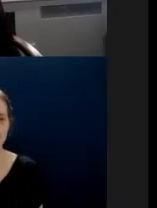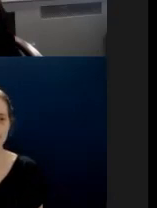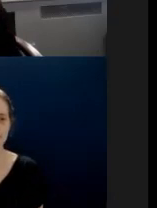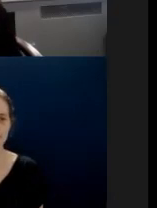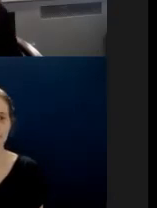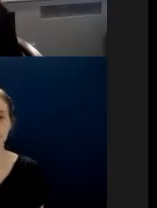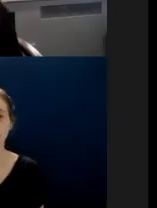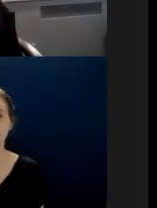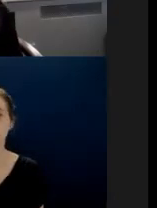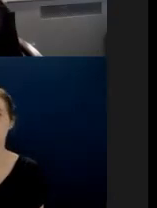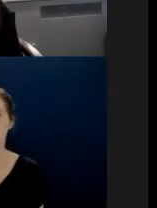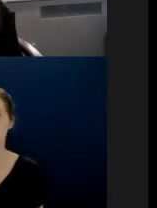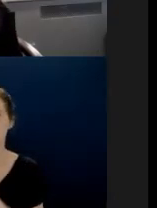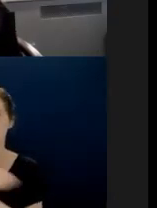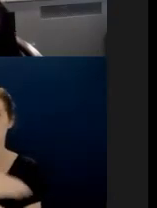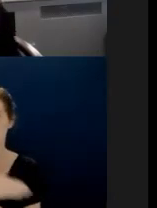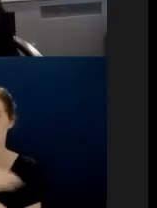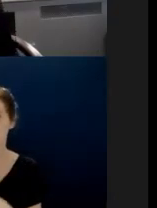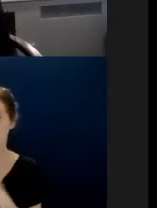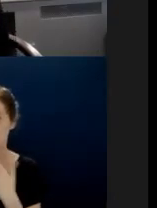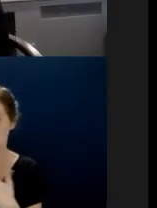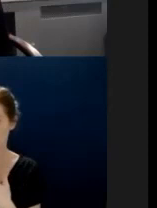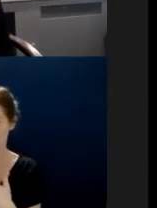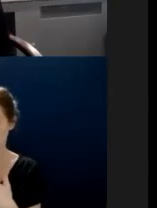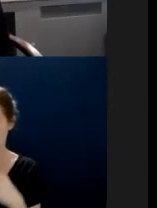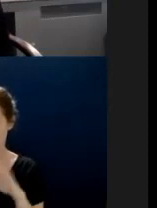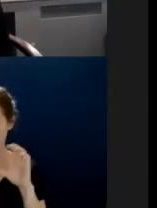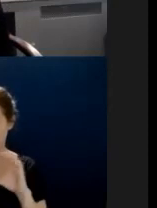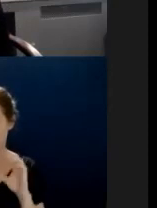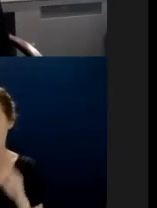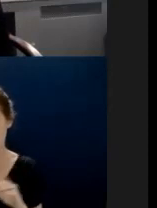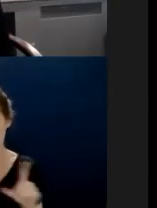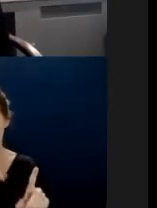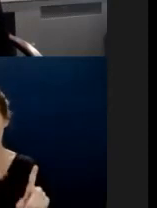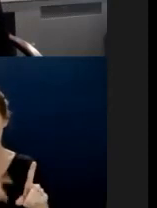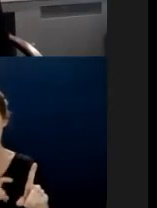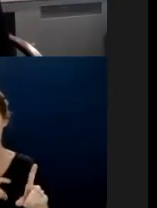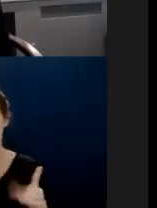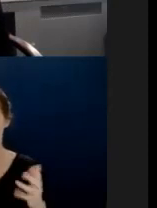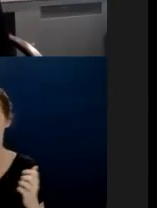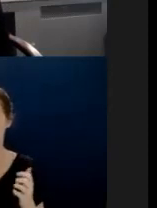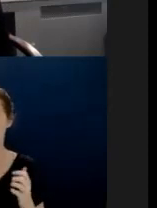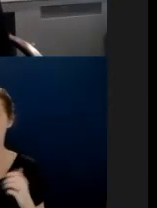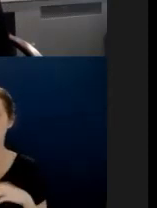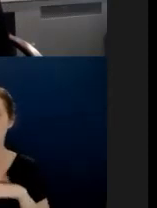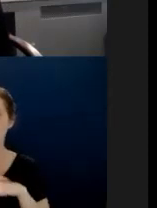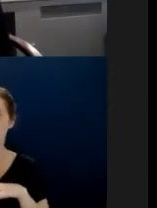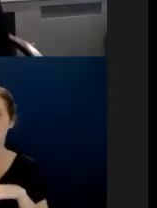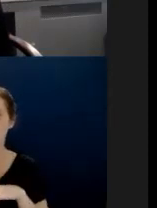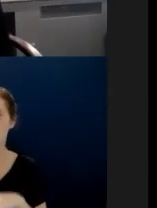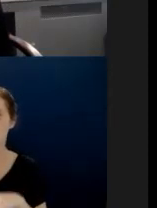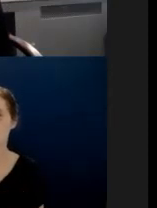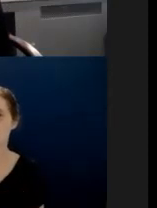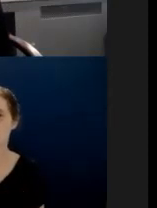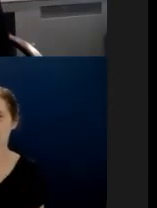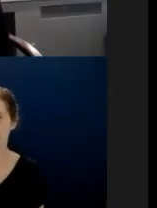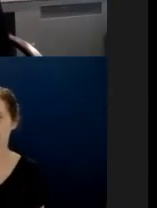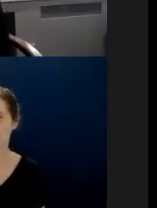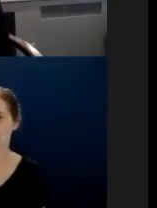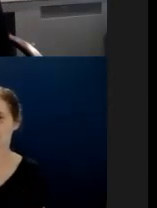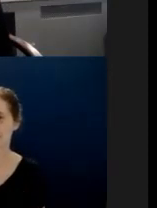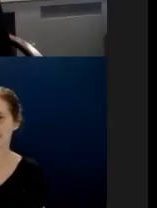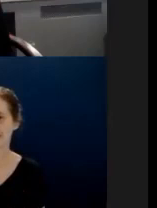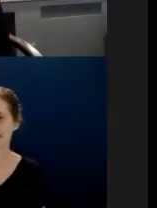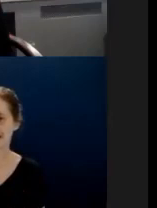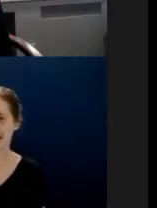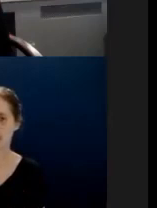Okay, before we progress through the chat, I know there's a question down there. I just wanted to let you know that Kay raised their